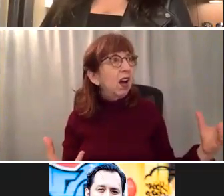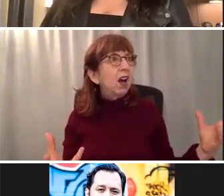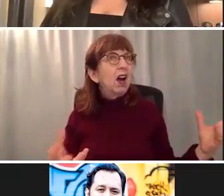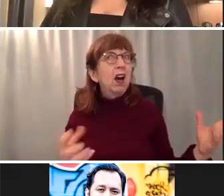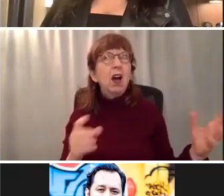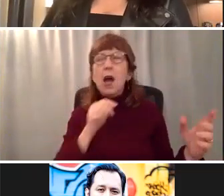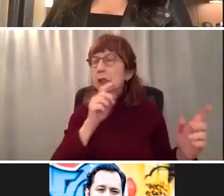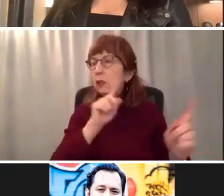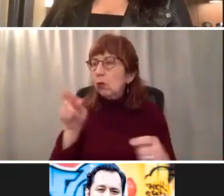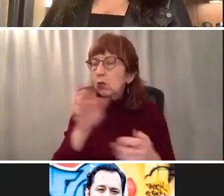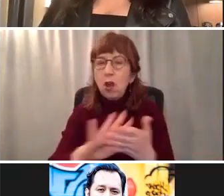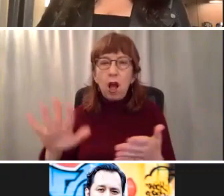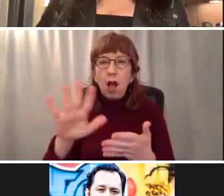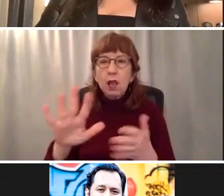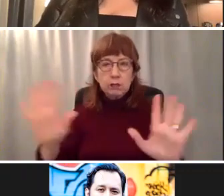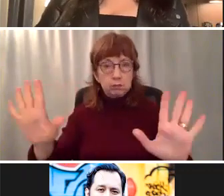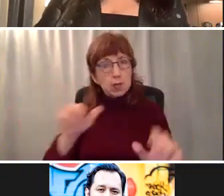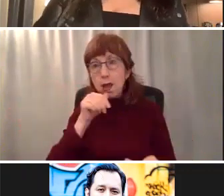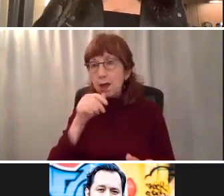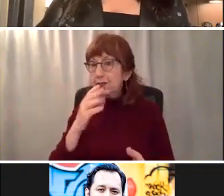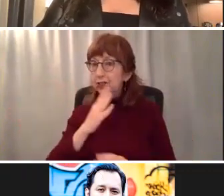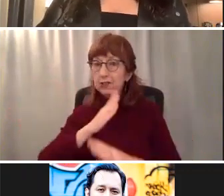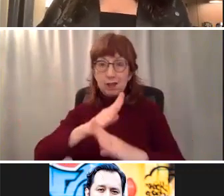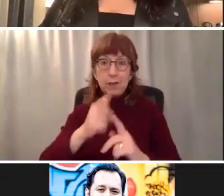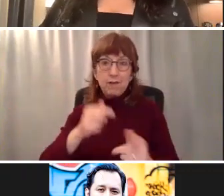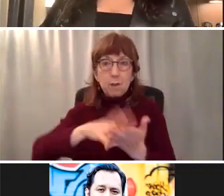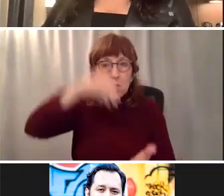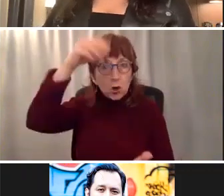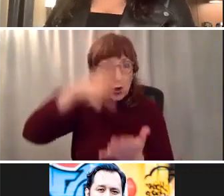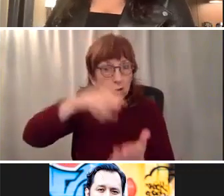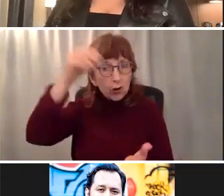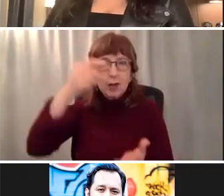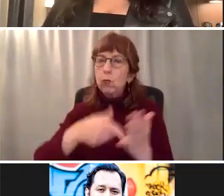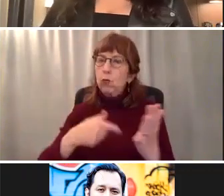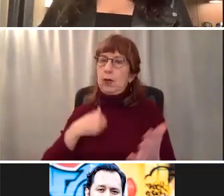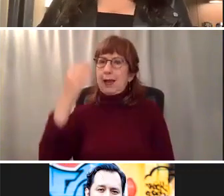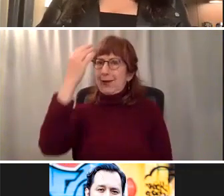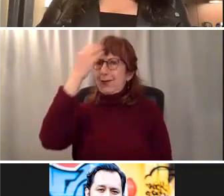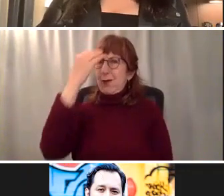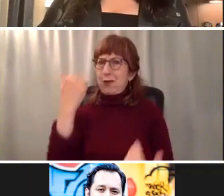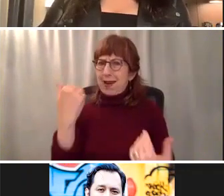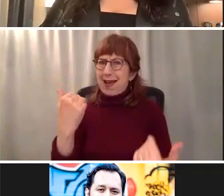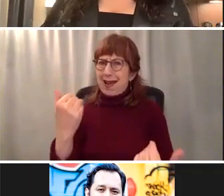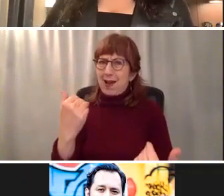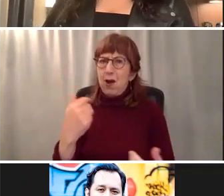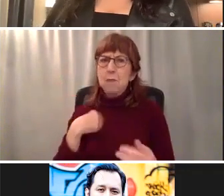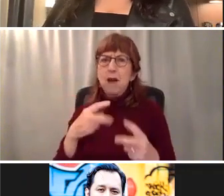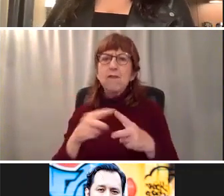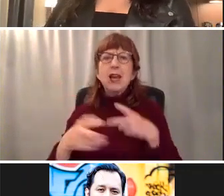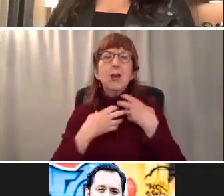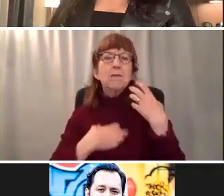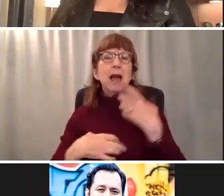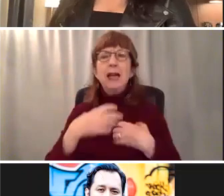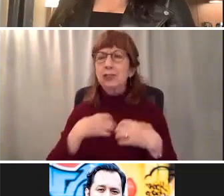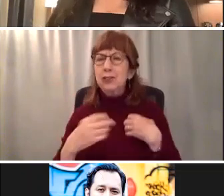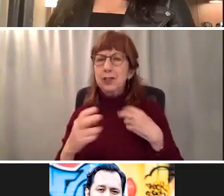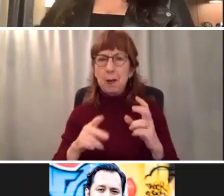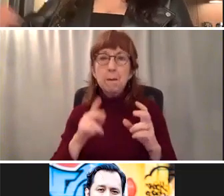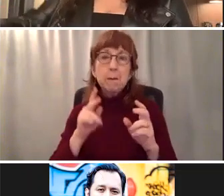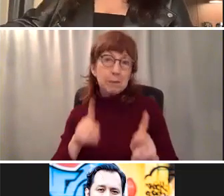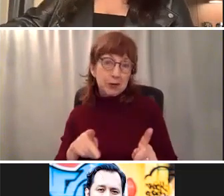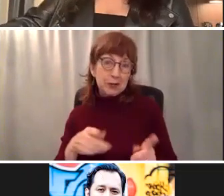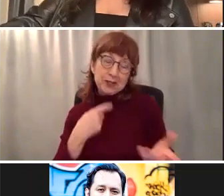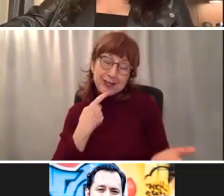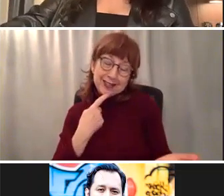it, but college, that didn't stop me from learning the things that I know now for sure, because I'm a very passionate person, I like to say.